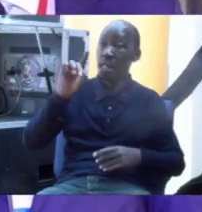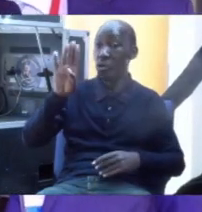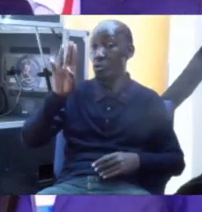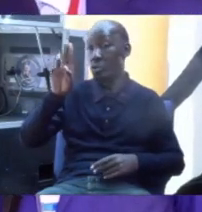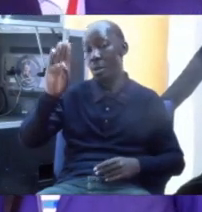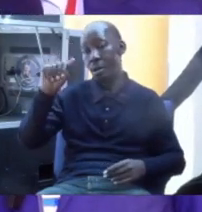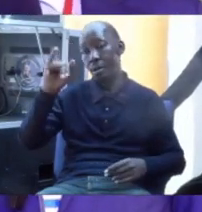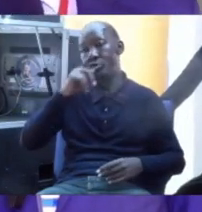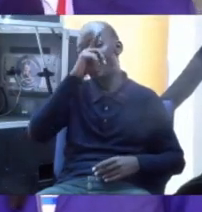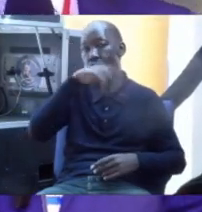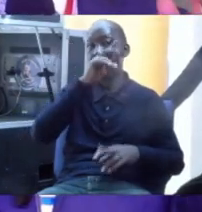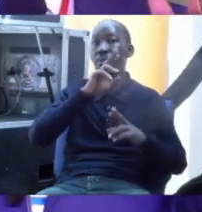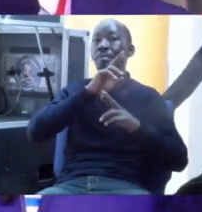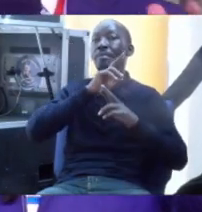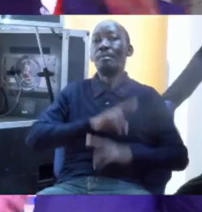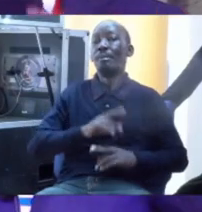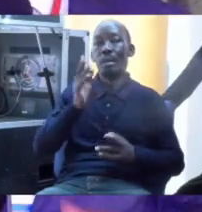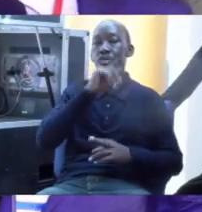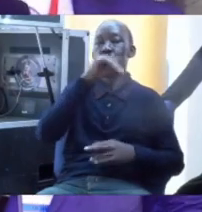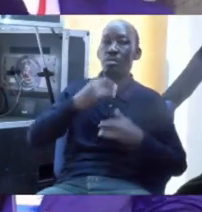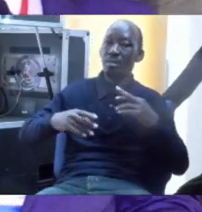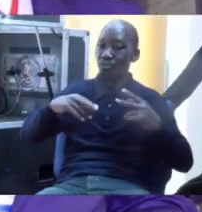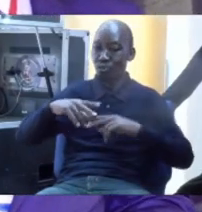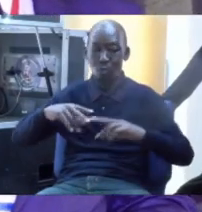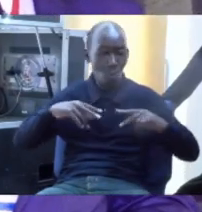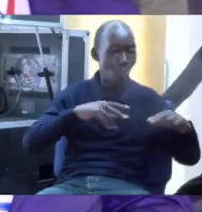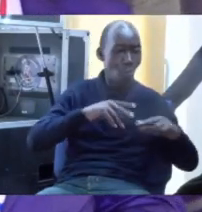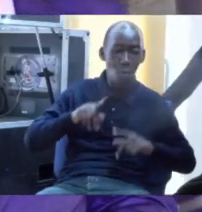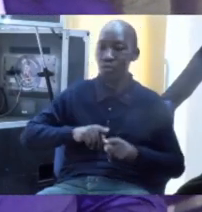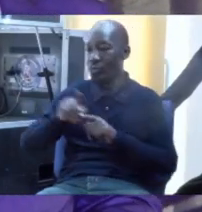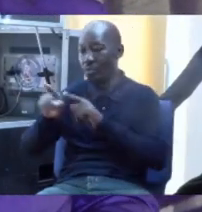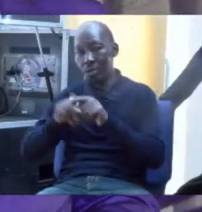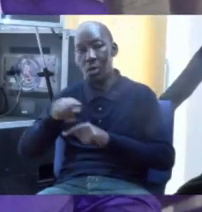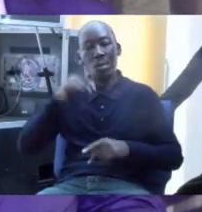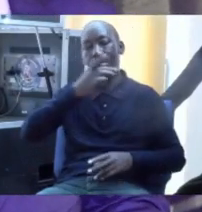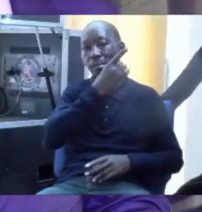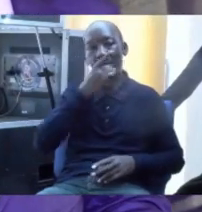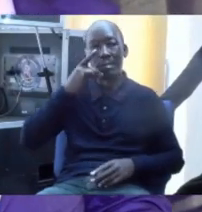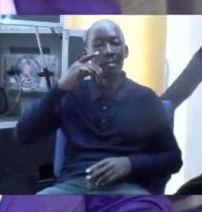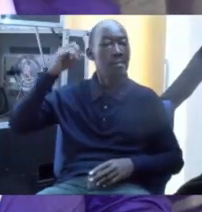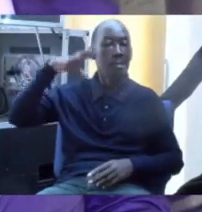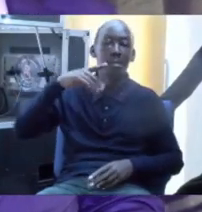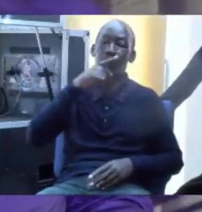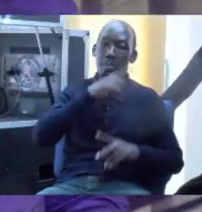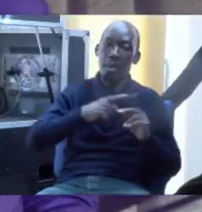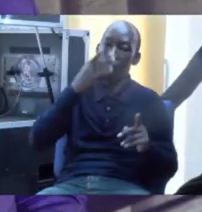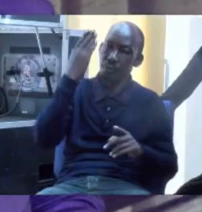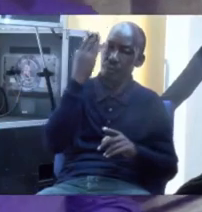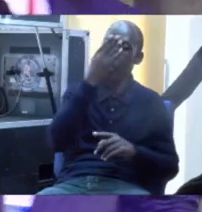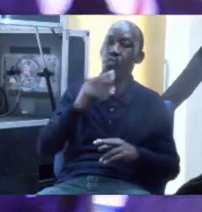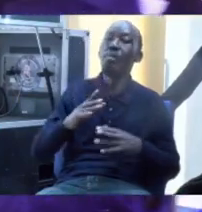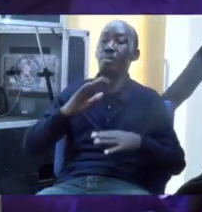upumziki unajivinjari. Aha, ni kujivinjari si kupumzika. Kitambo uende tour ya desert na nini inachosha, lakini